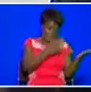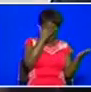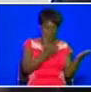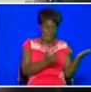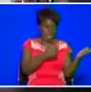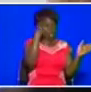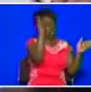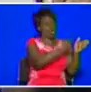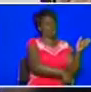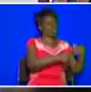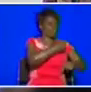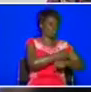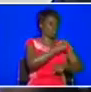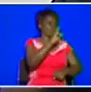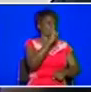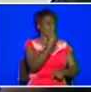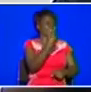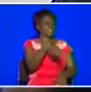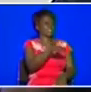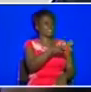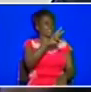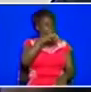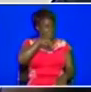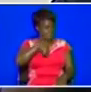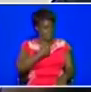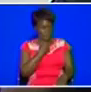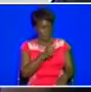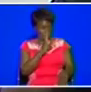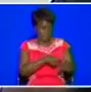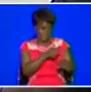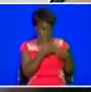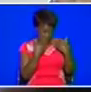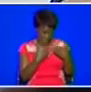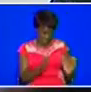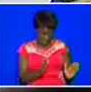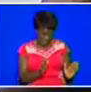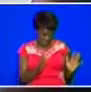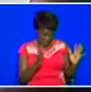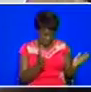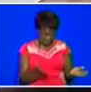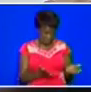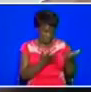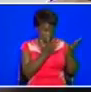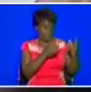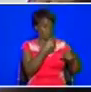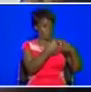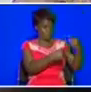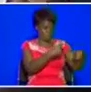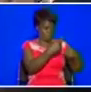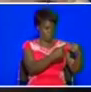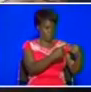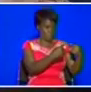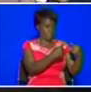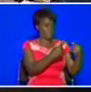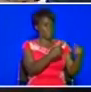cost. Okay? So that's the first entry point. Then we have said, once we do that, we will increase progressively the number